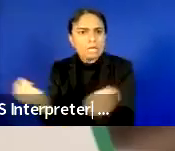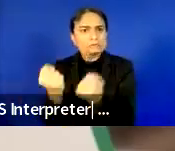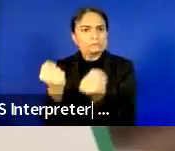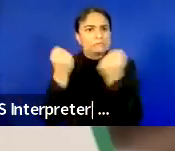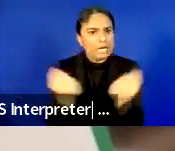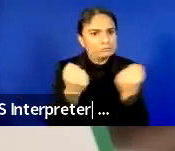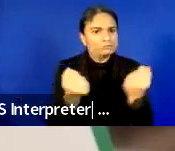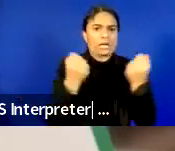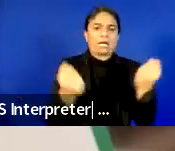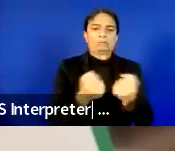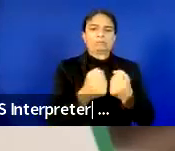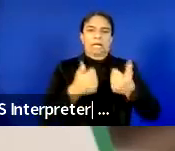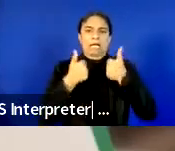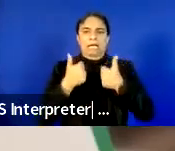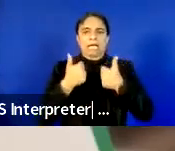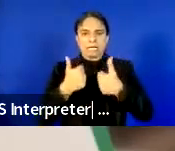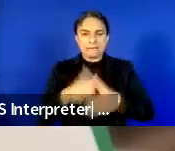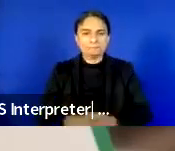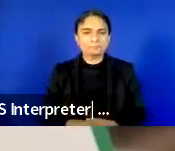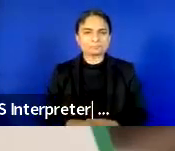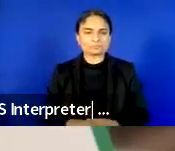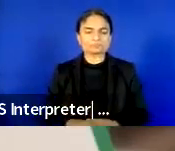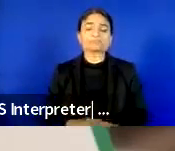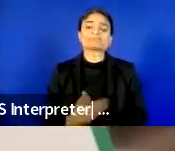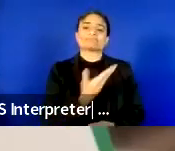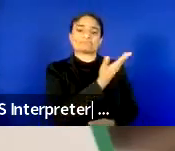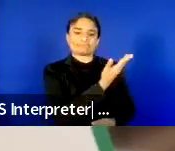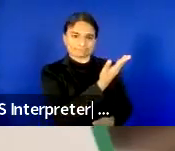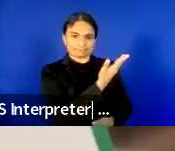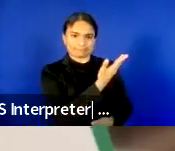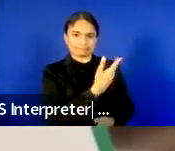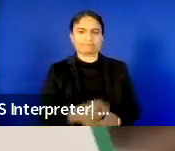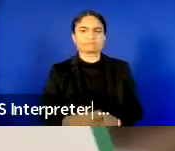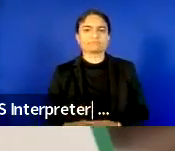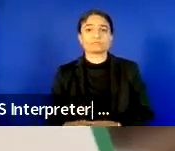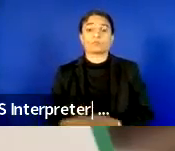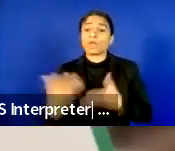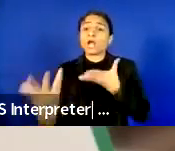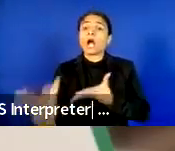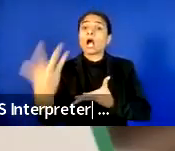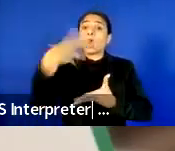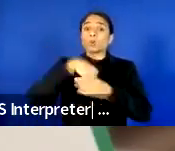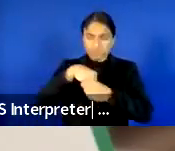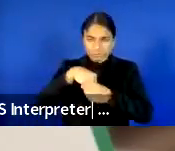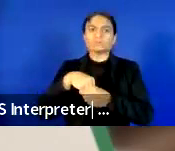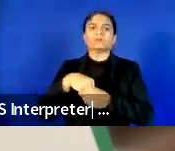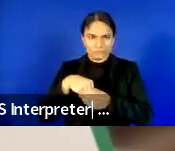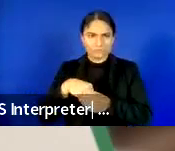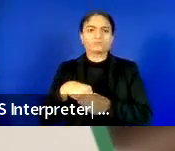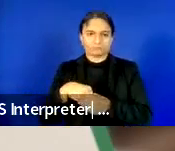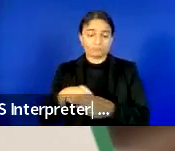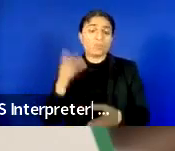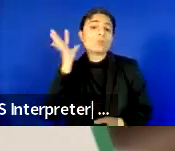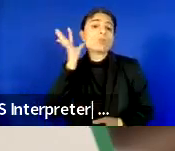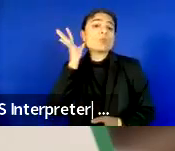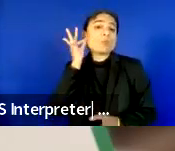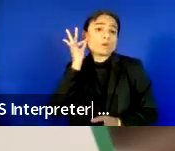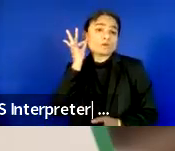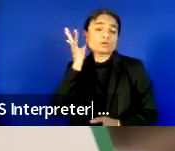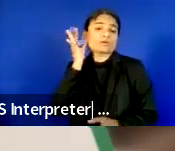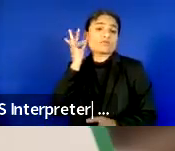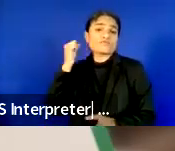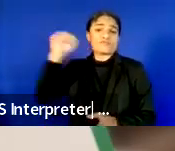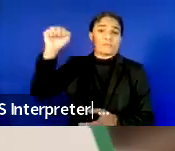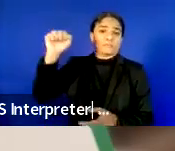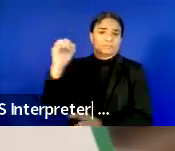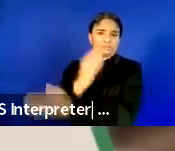Again, yeah, centering feminists with disabilities, not only from the planning phase implementation, but